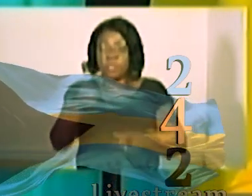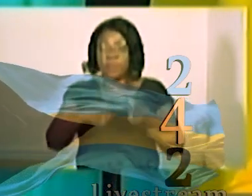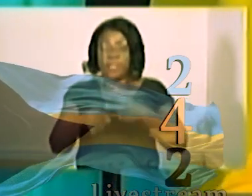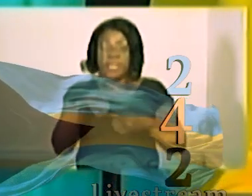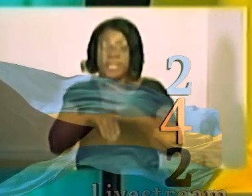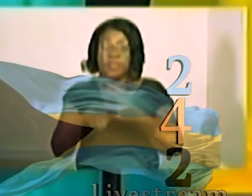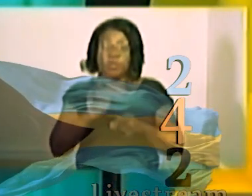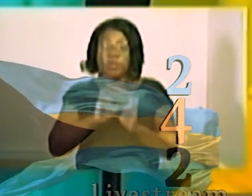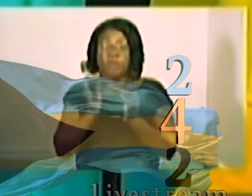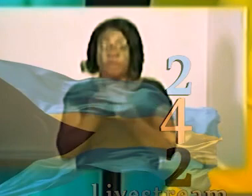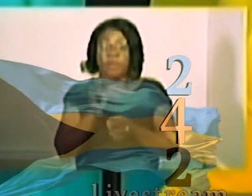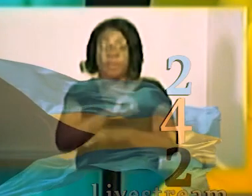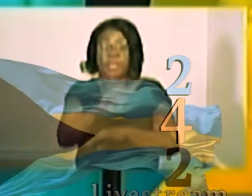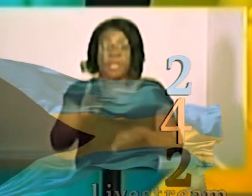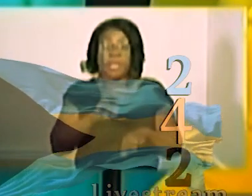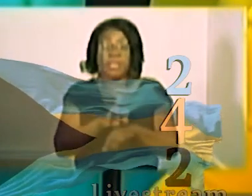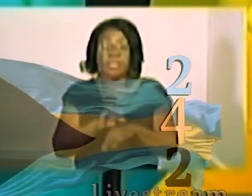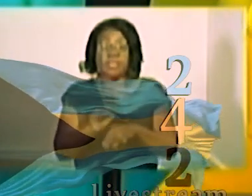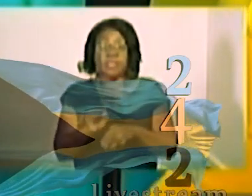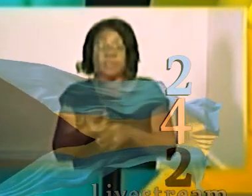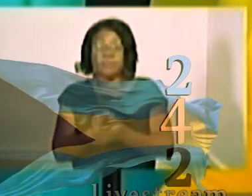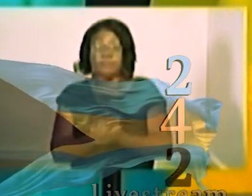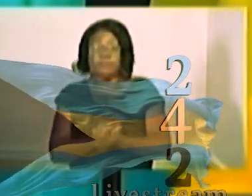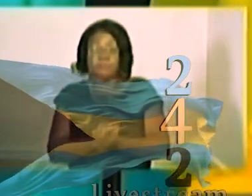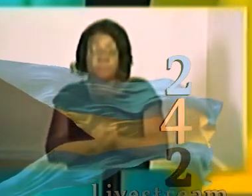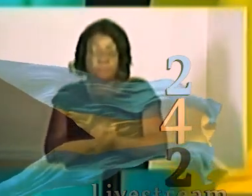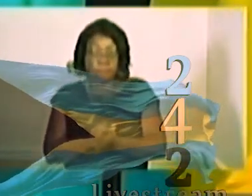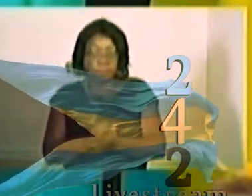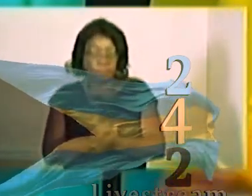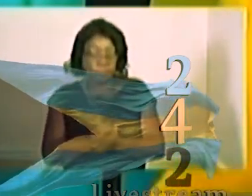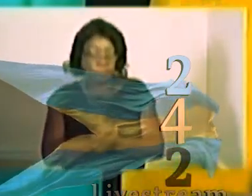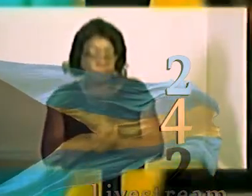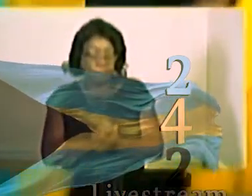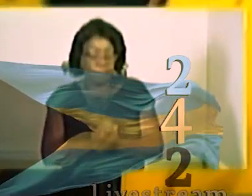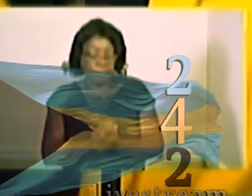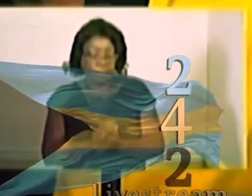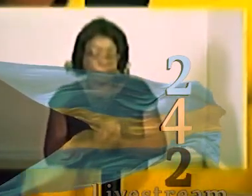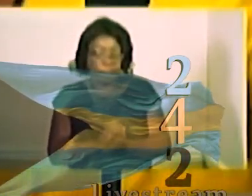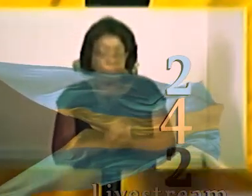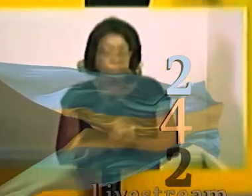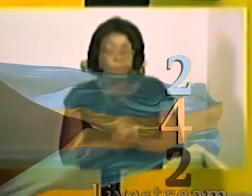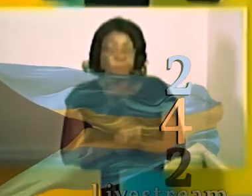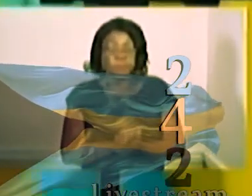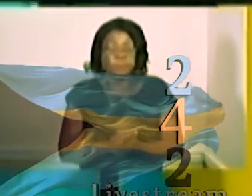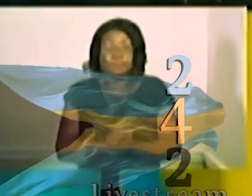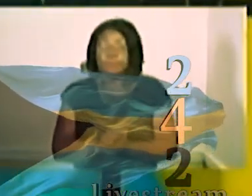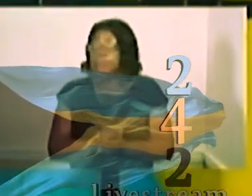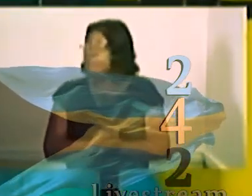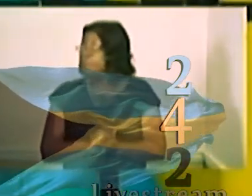islands? I'd ask Dr. McMillan to answer that, please.